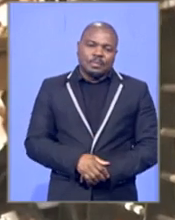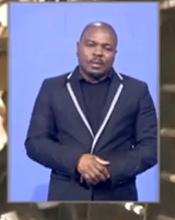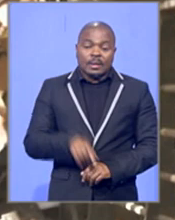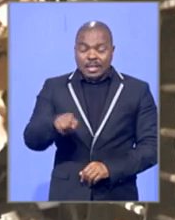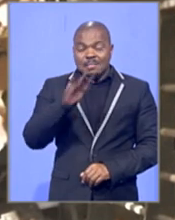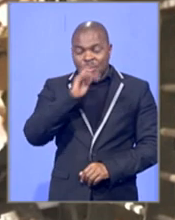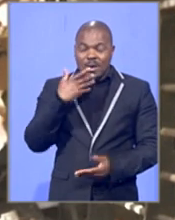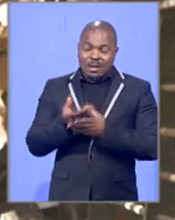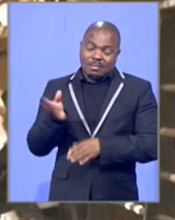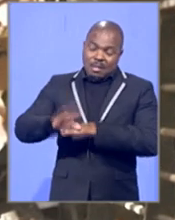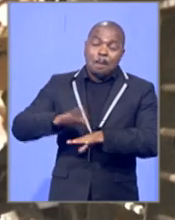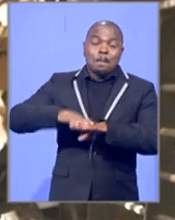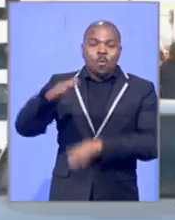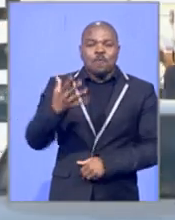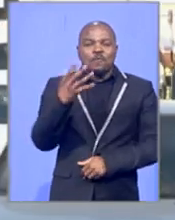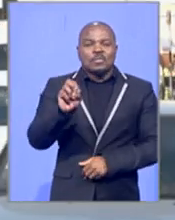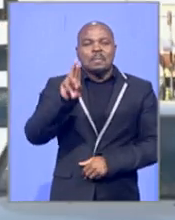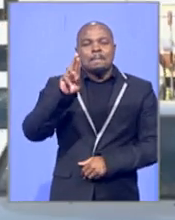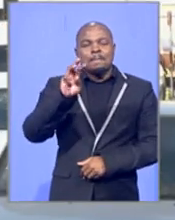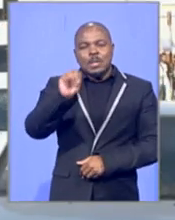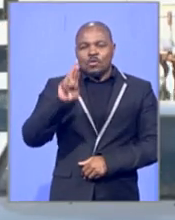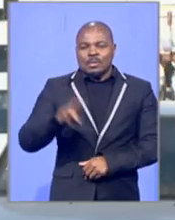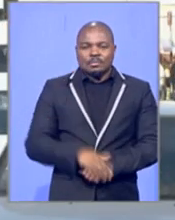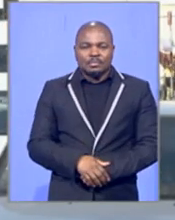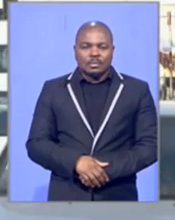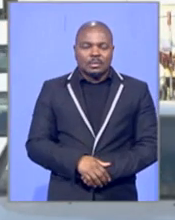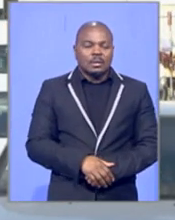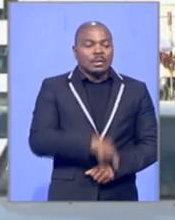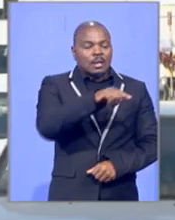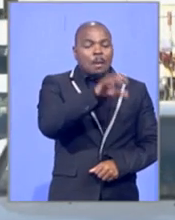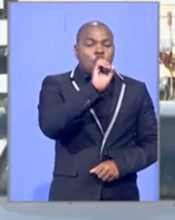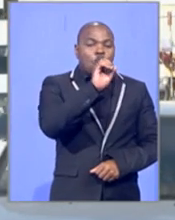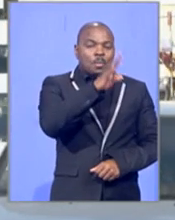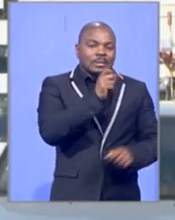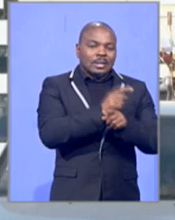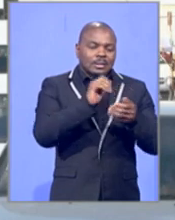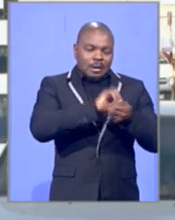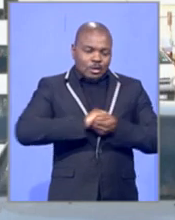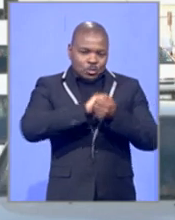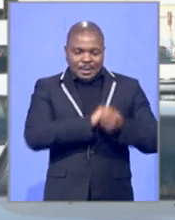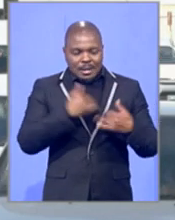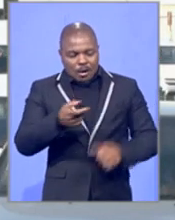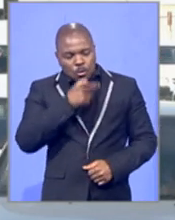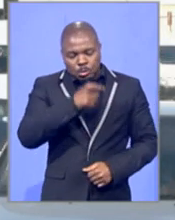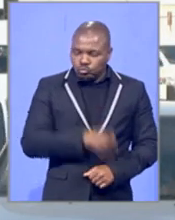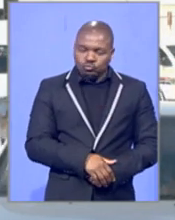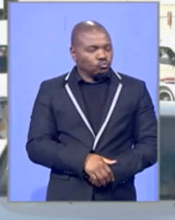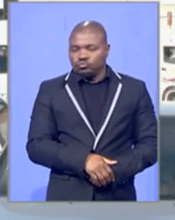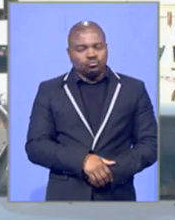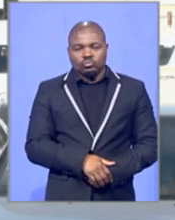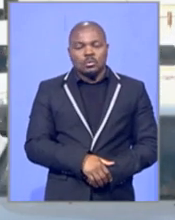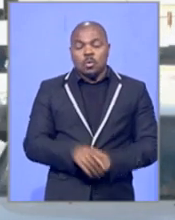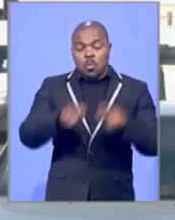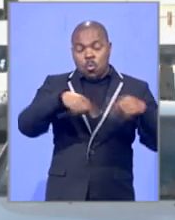will cost not less than 50 million rand. Ba Greater Bloemfontein Taxi Association ga se sho ba nyaka go ntsha mafatleng. Seo ba se